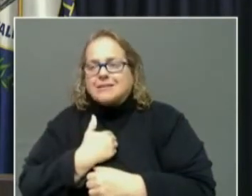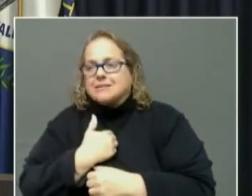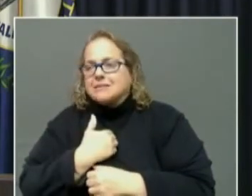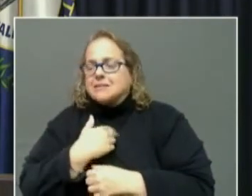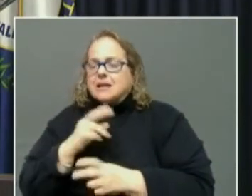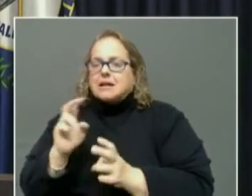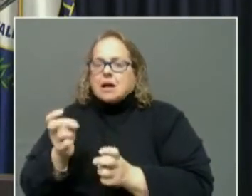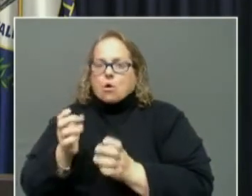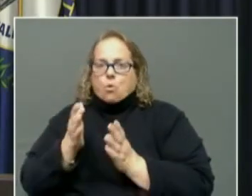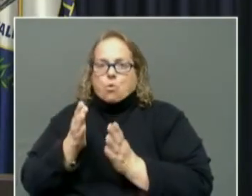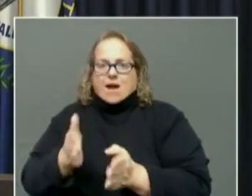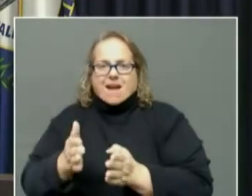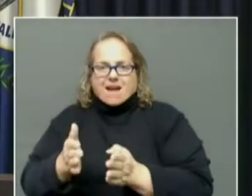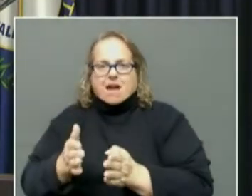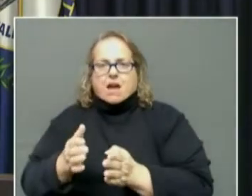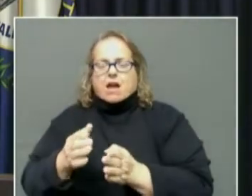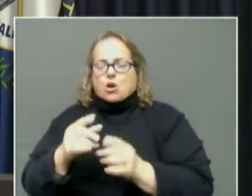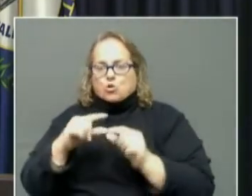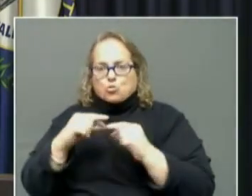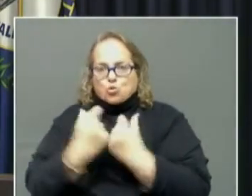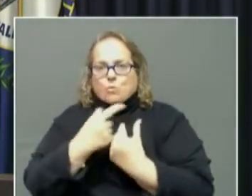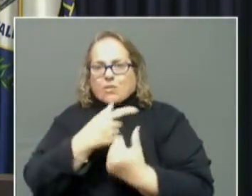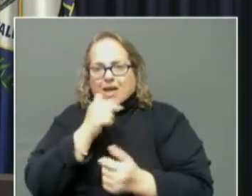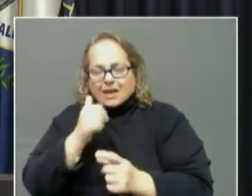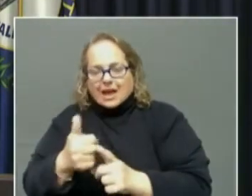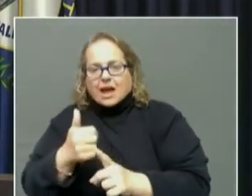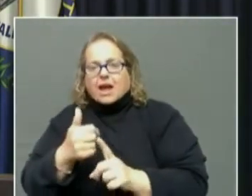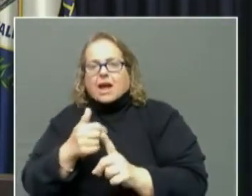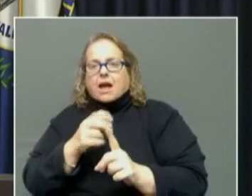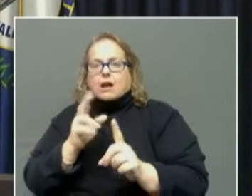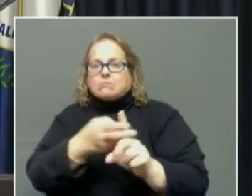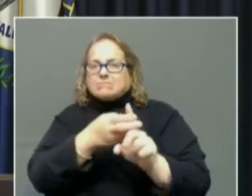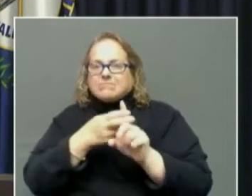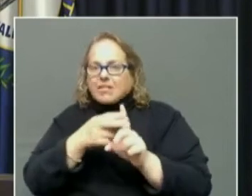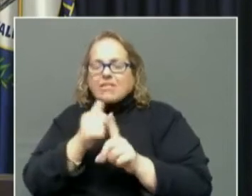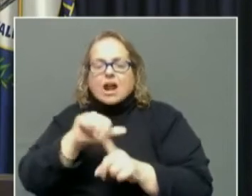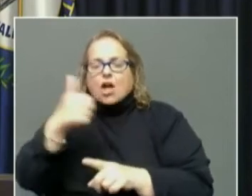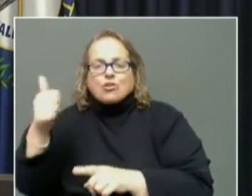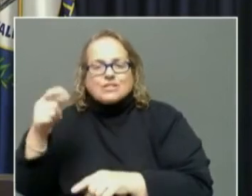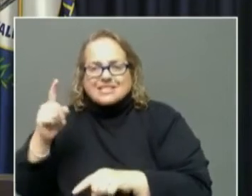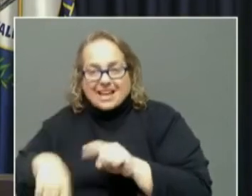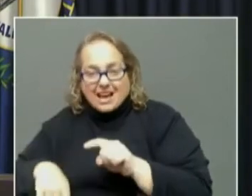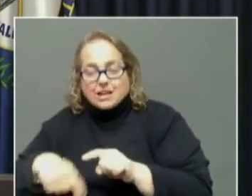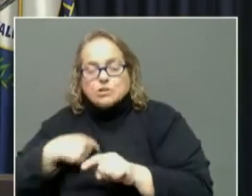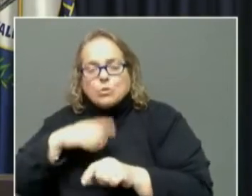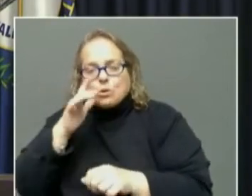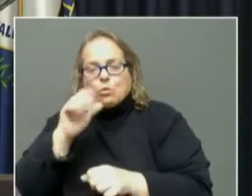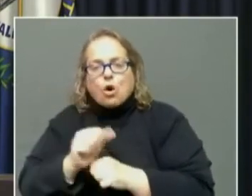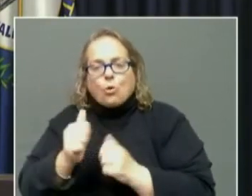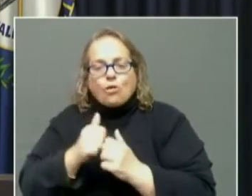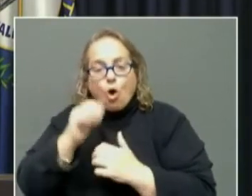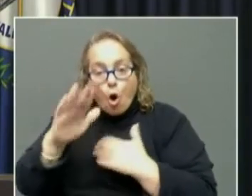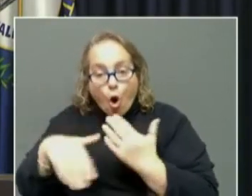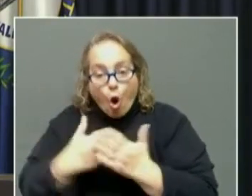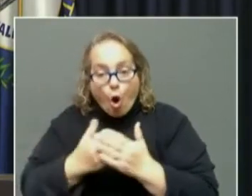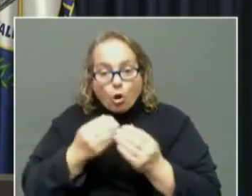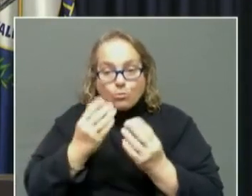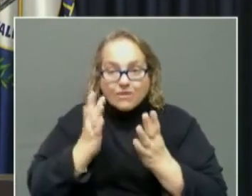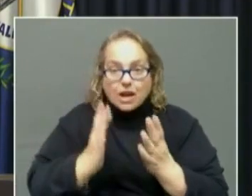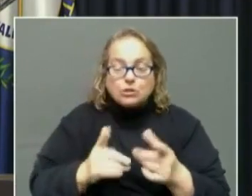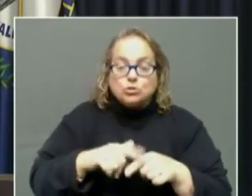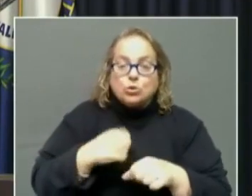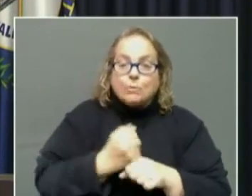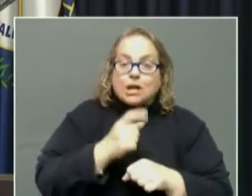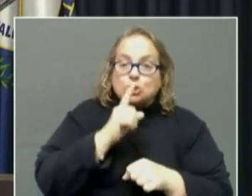means, a group that they can reach that others can't. So we'll be working with all the providers to make sure, again, if